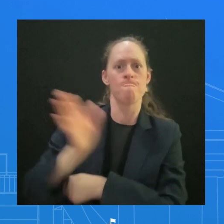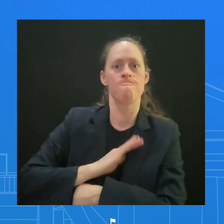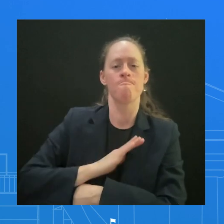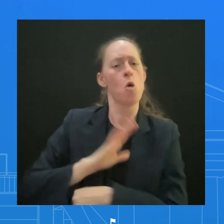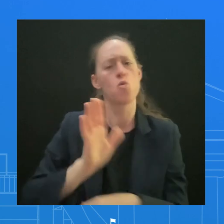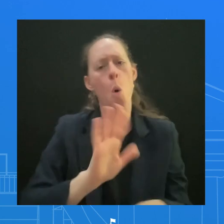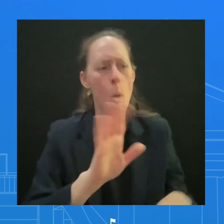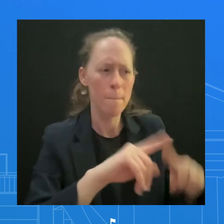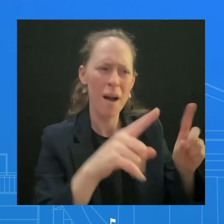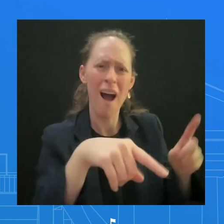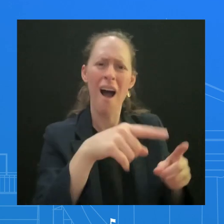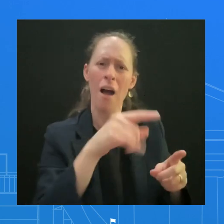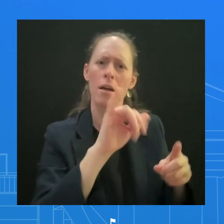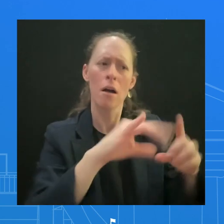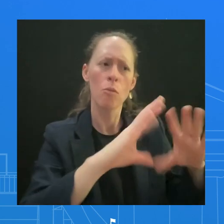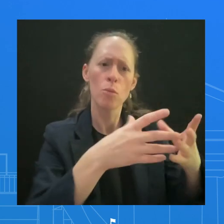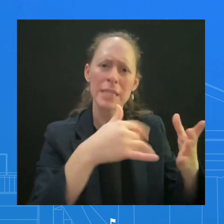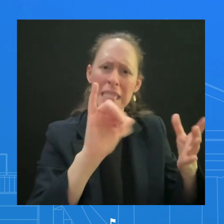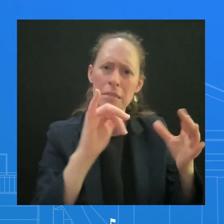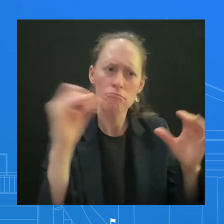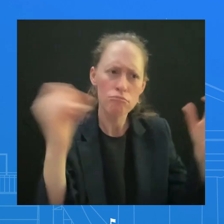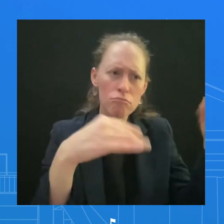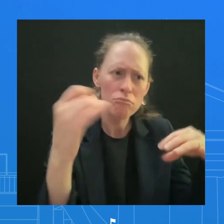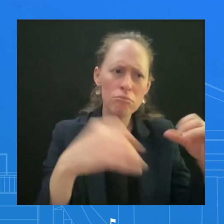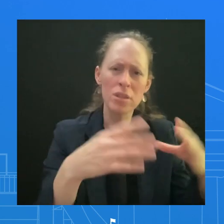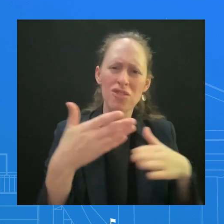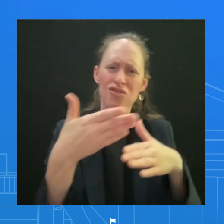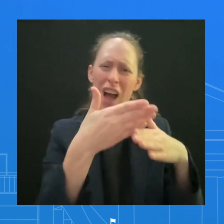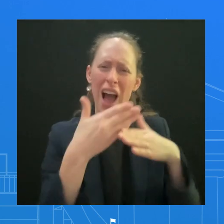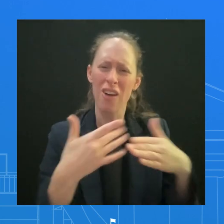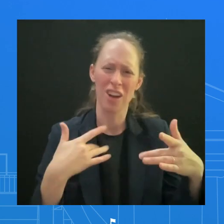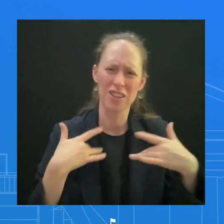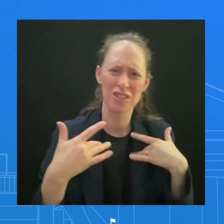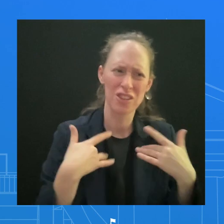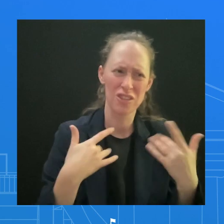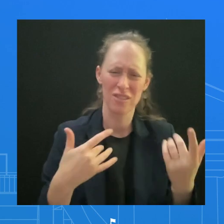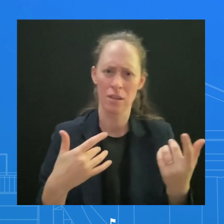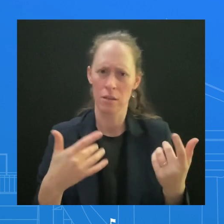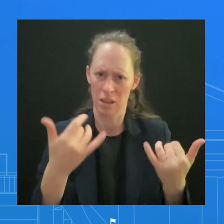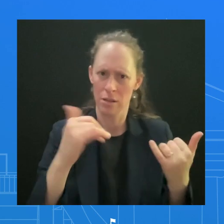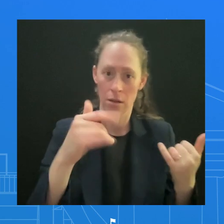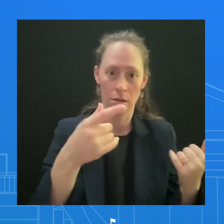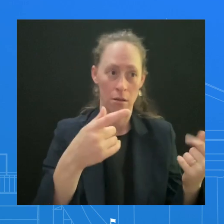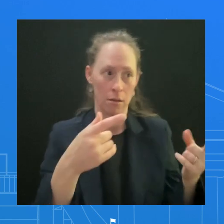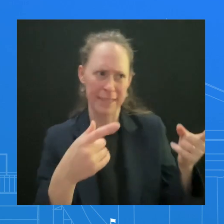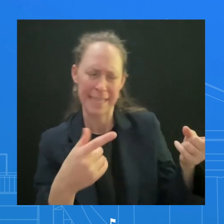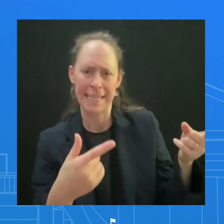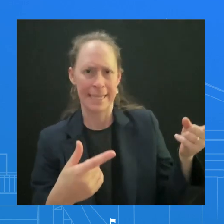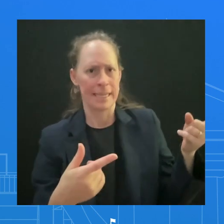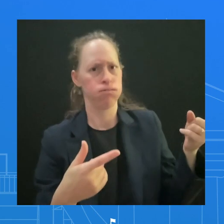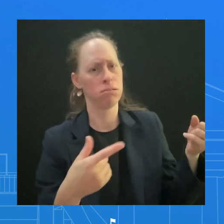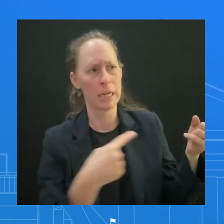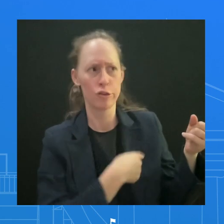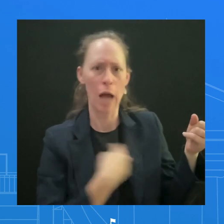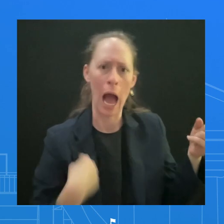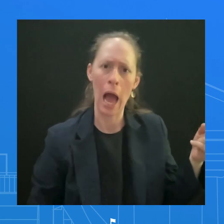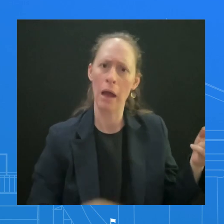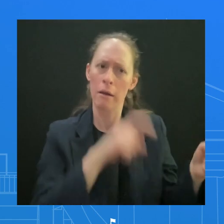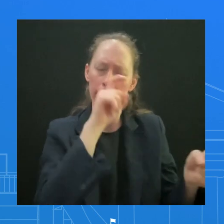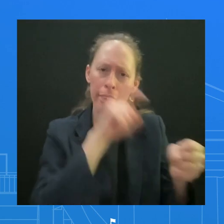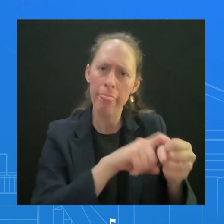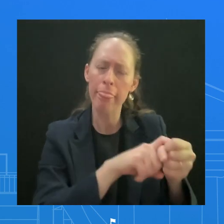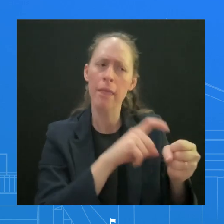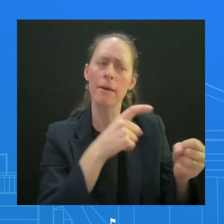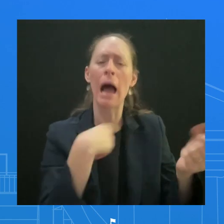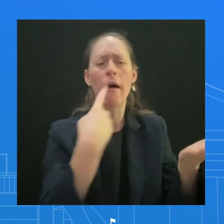legitimate concerns in the Indo-Pacific that they're addressing through their own vehicles as appropriate. And just to follow up on Steve's